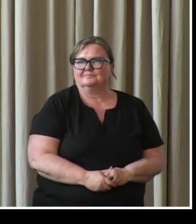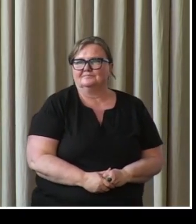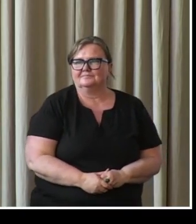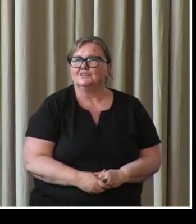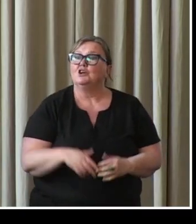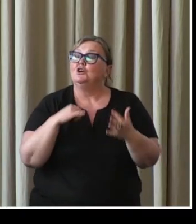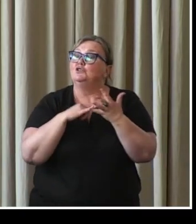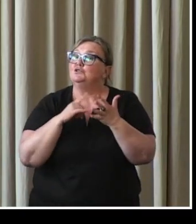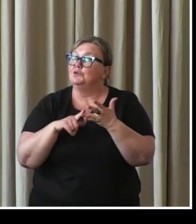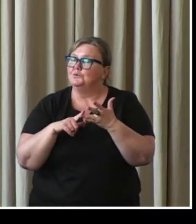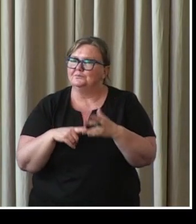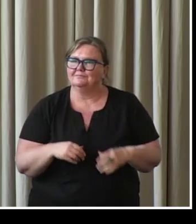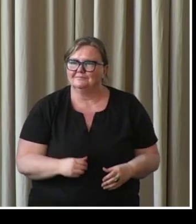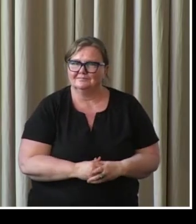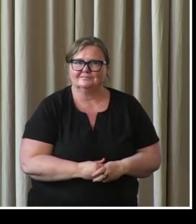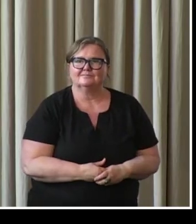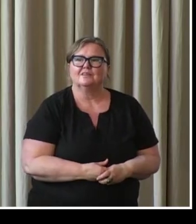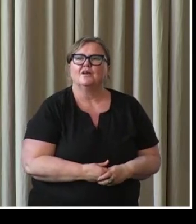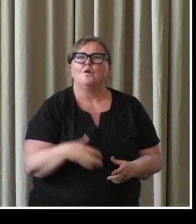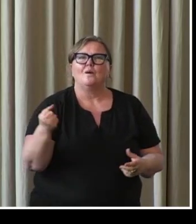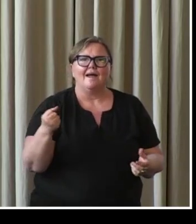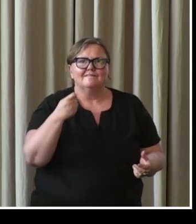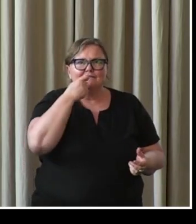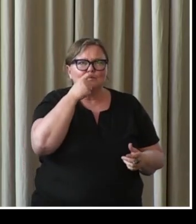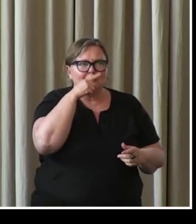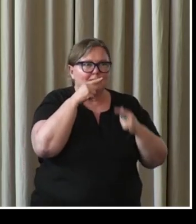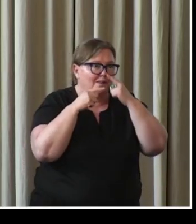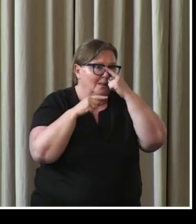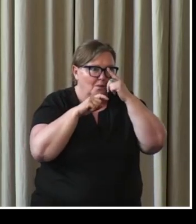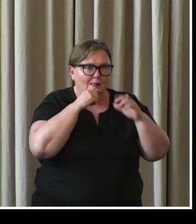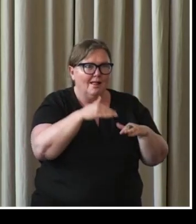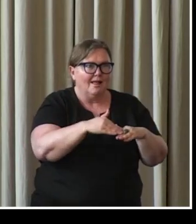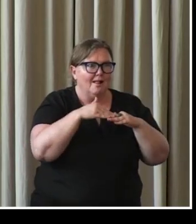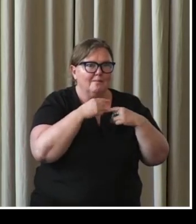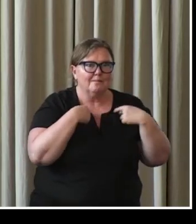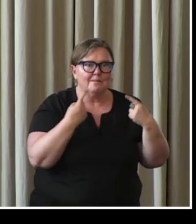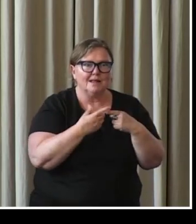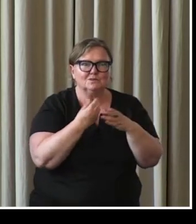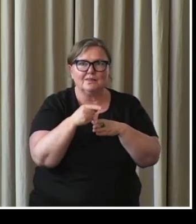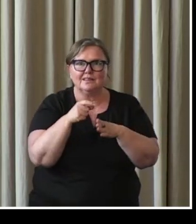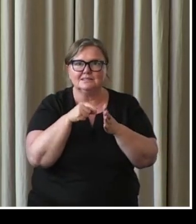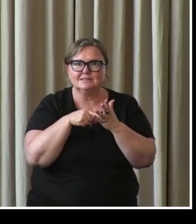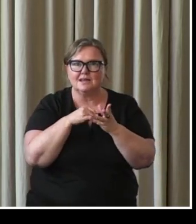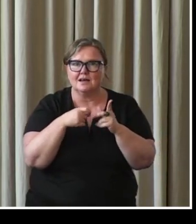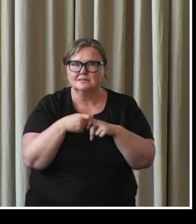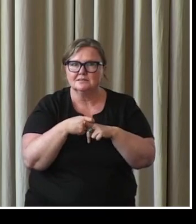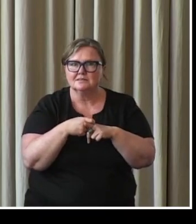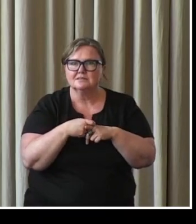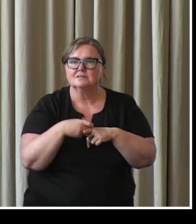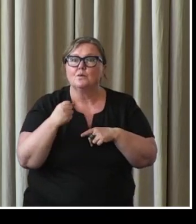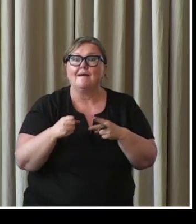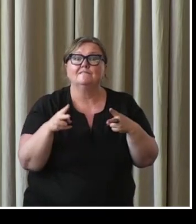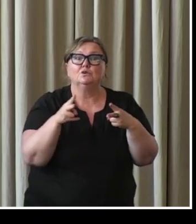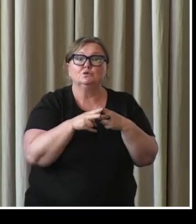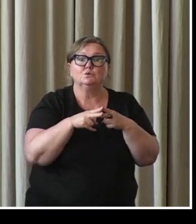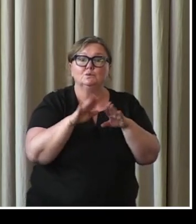So we have a number of people who are going to help us with this task. We have